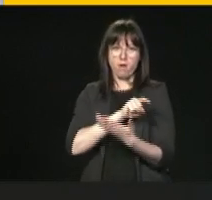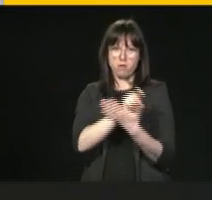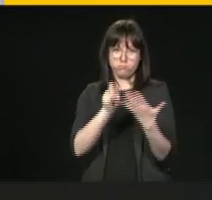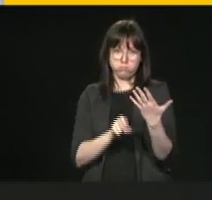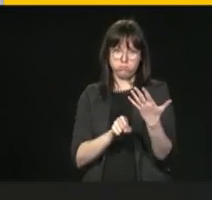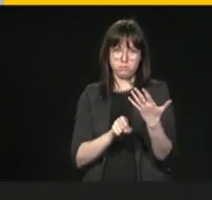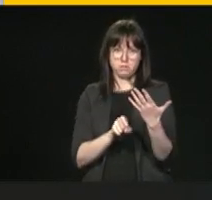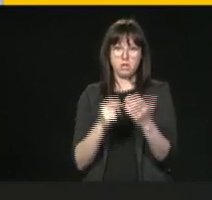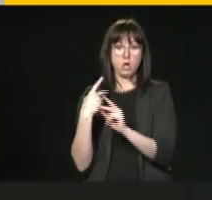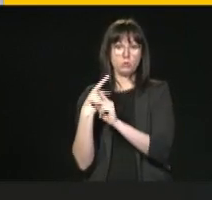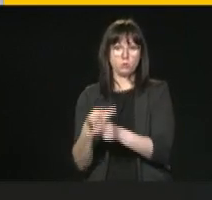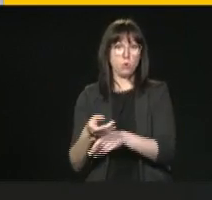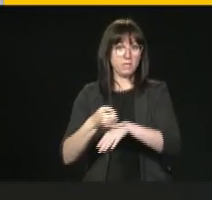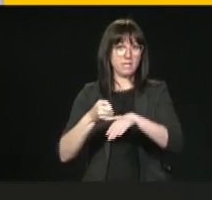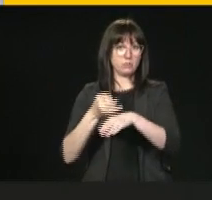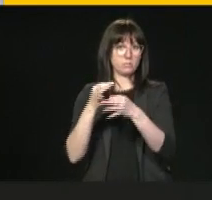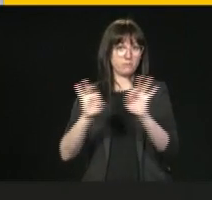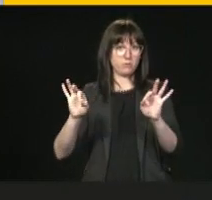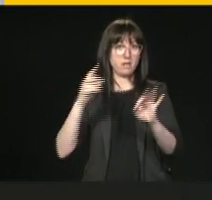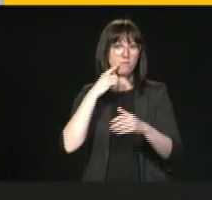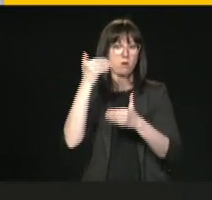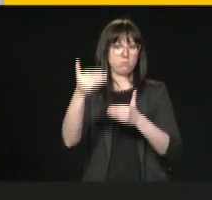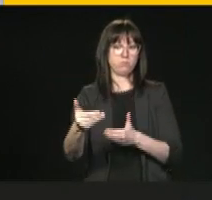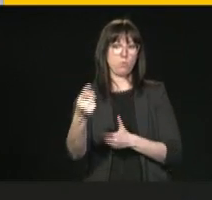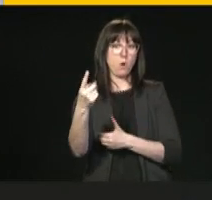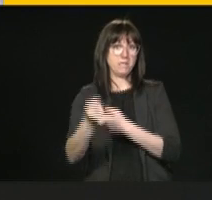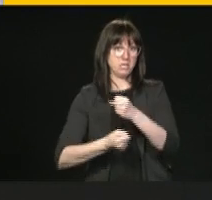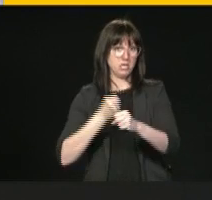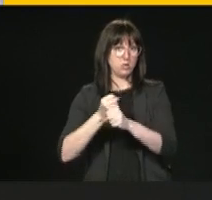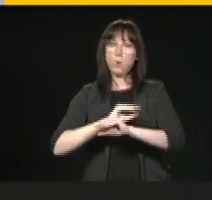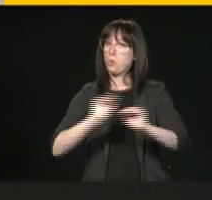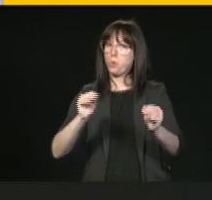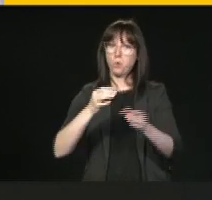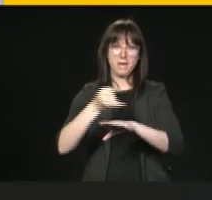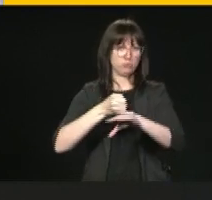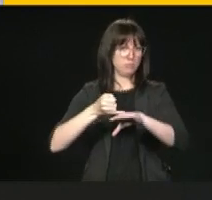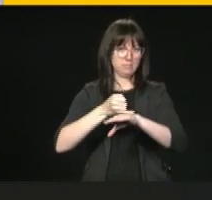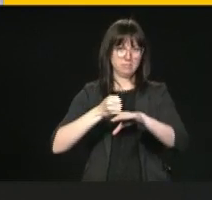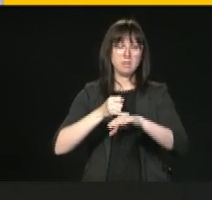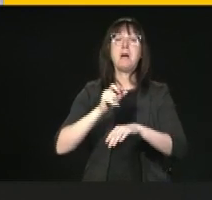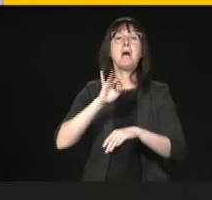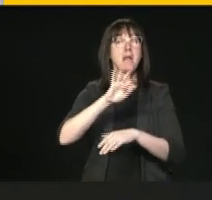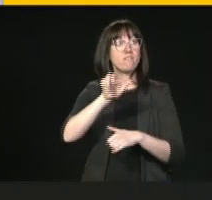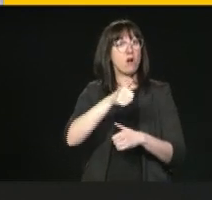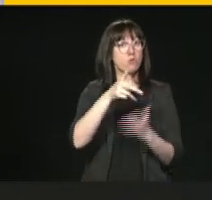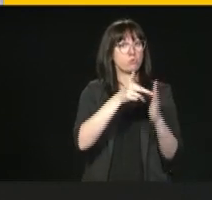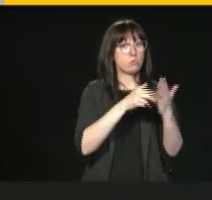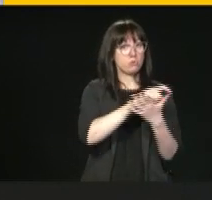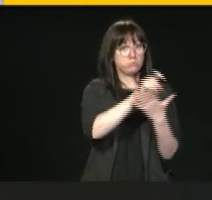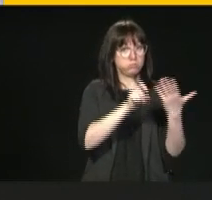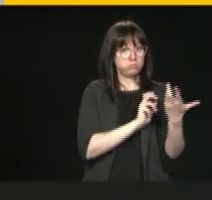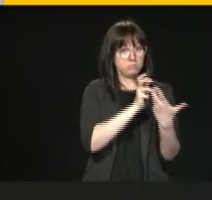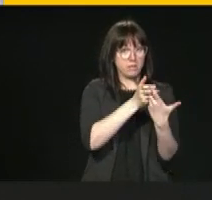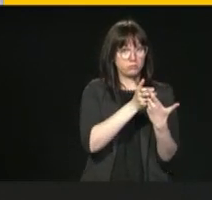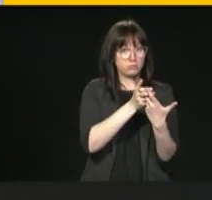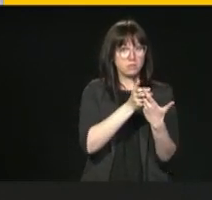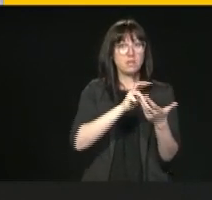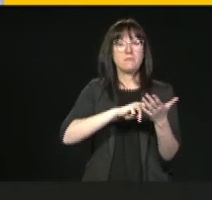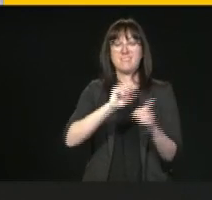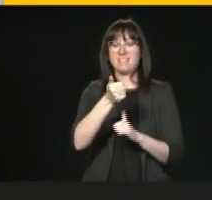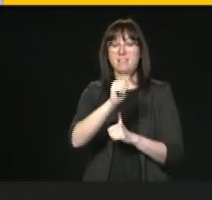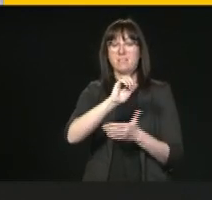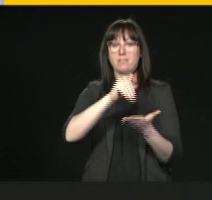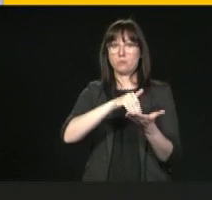will be interest-free for the first year, and if you meet certain conditions, $10,000 of it will